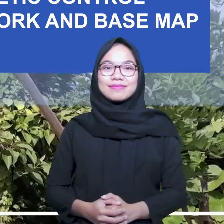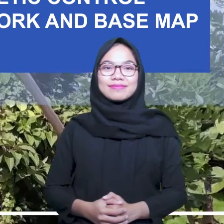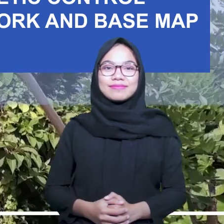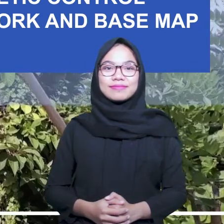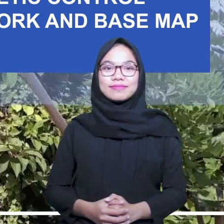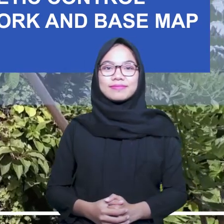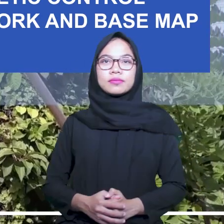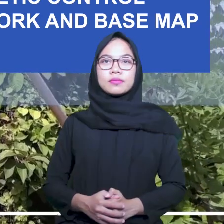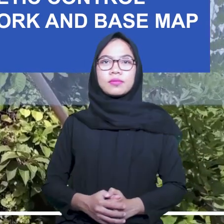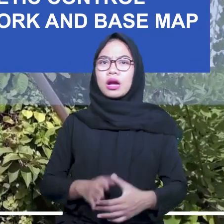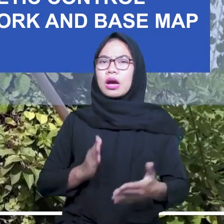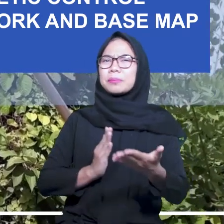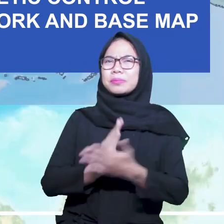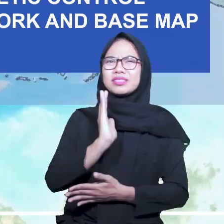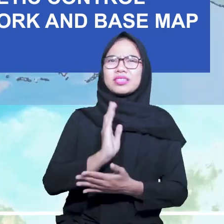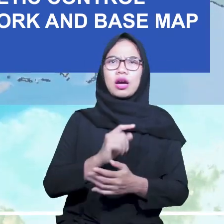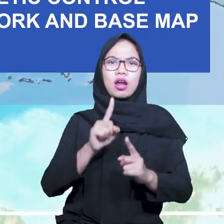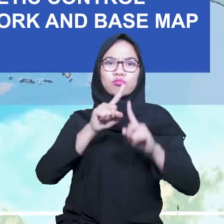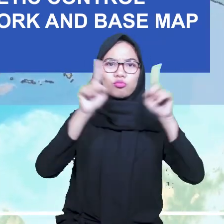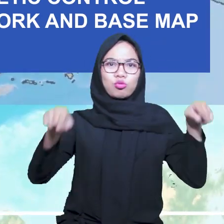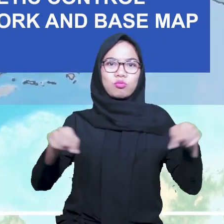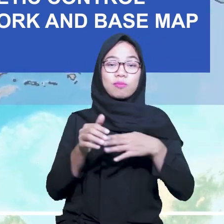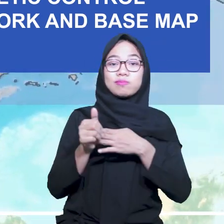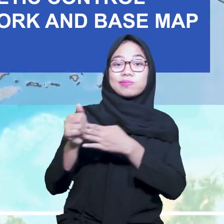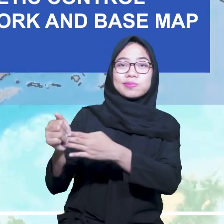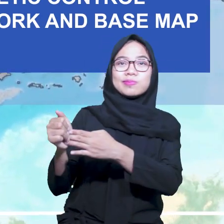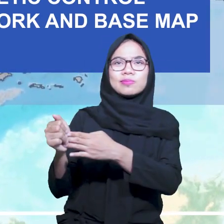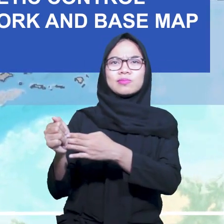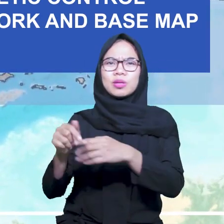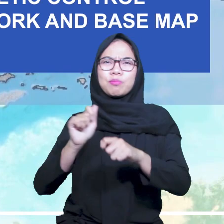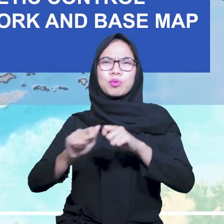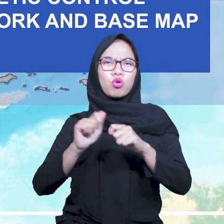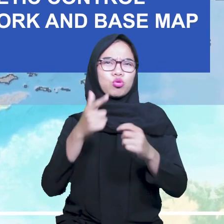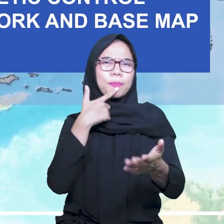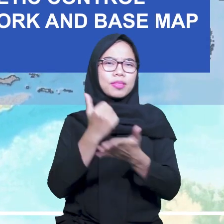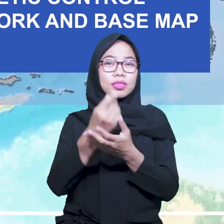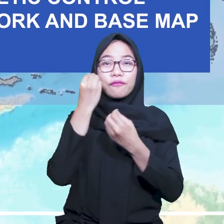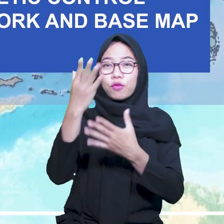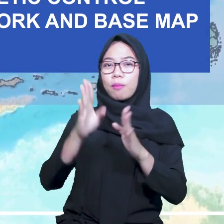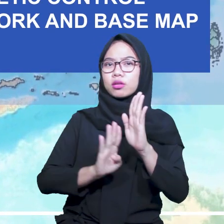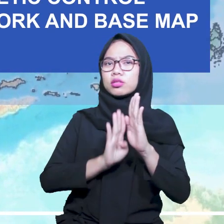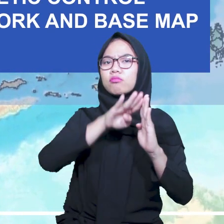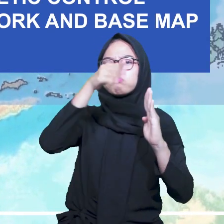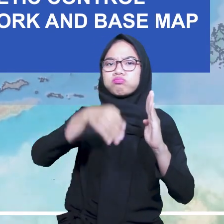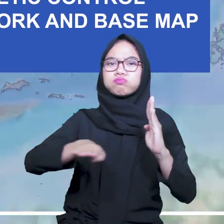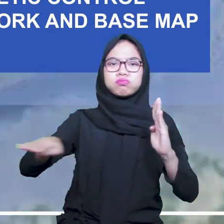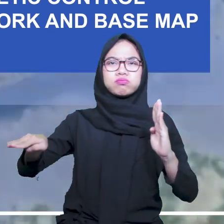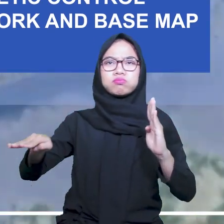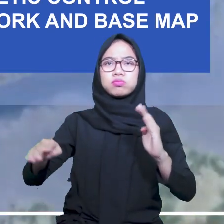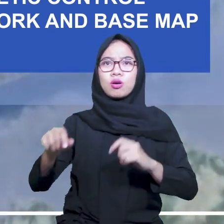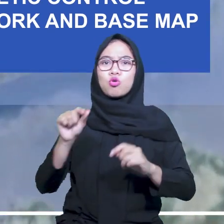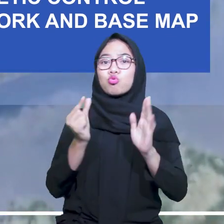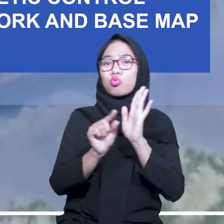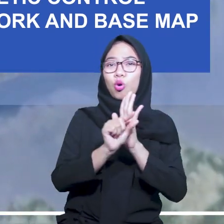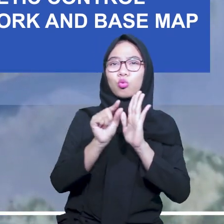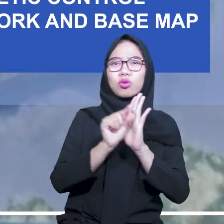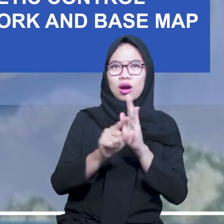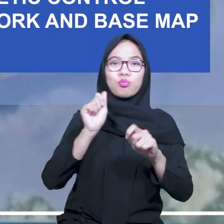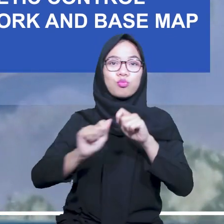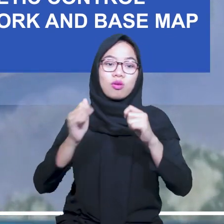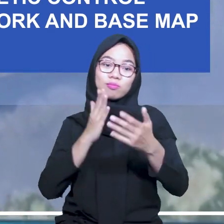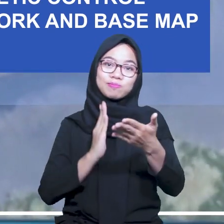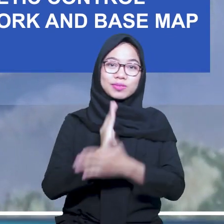information. One map policy also adds the role of the geospatial information in policy